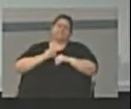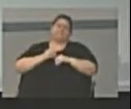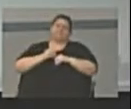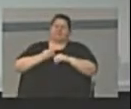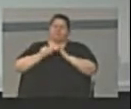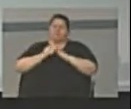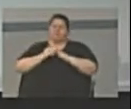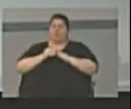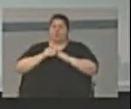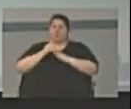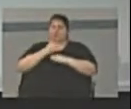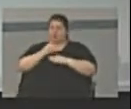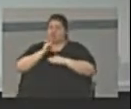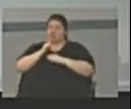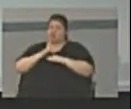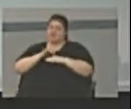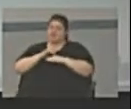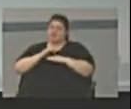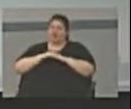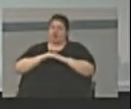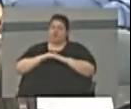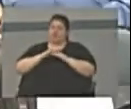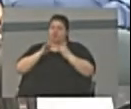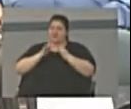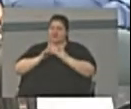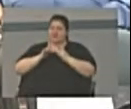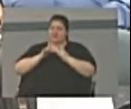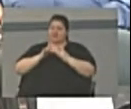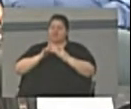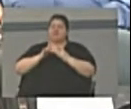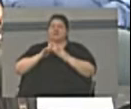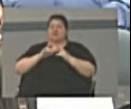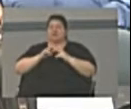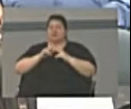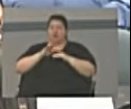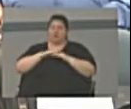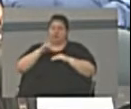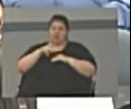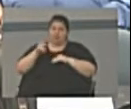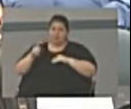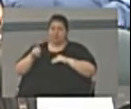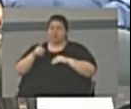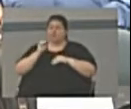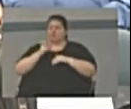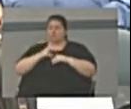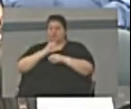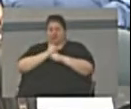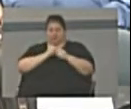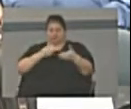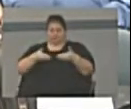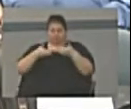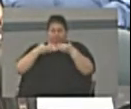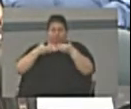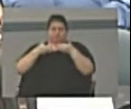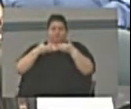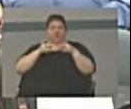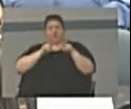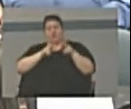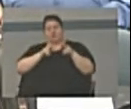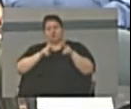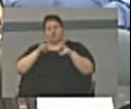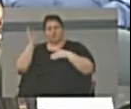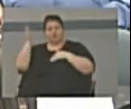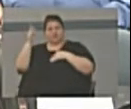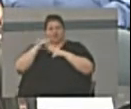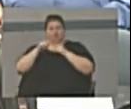are available on our website. You can get the PowerPoint, you can actually get the paper, and you can actually watch the presentation as we gave it to